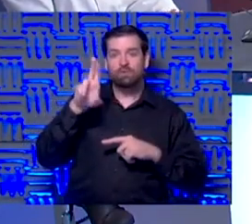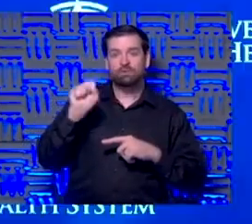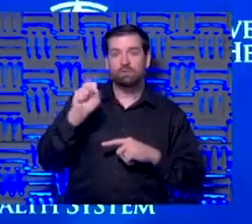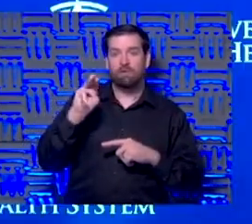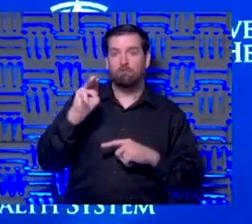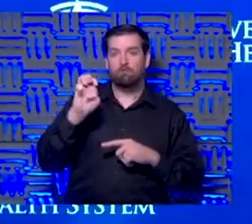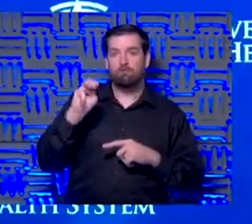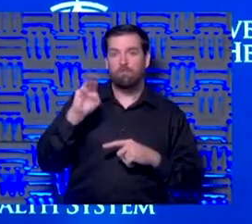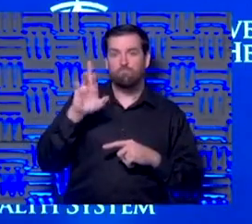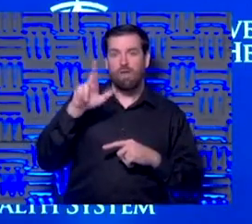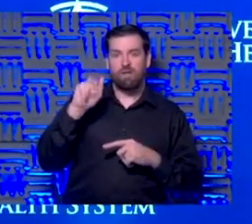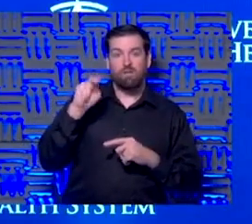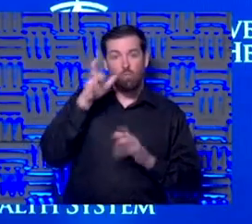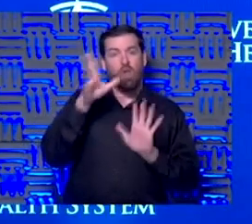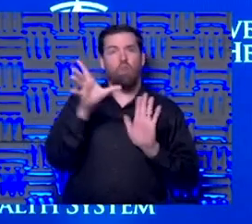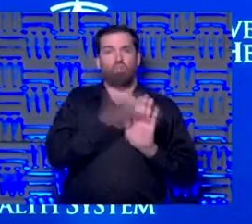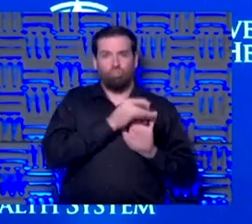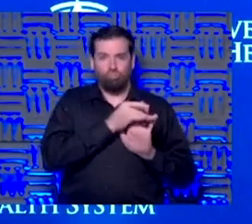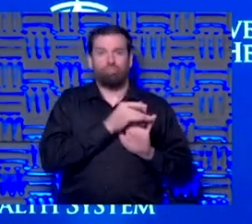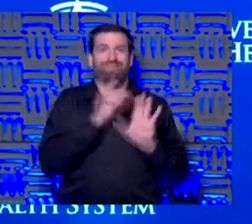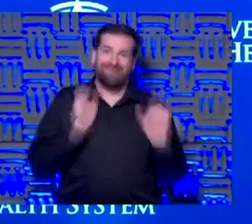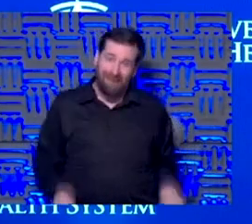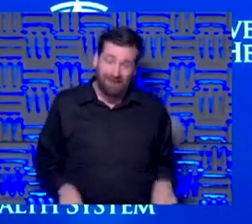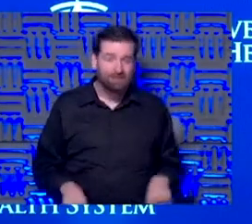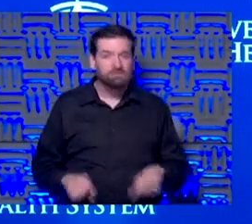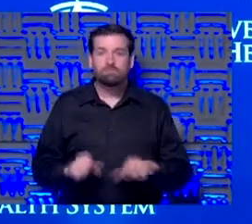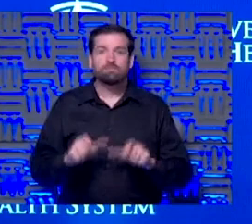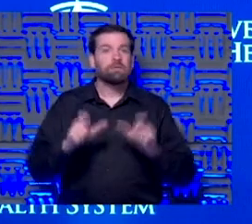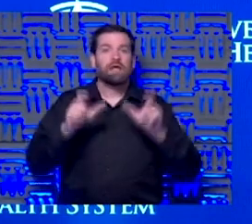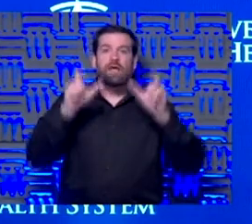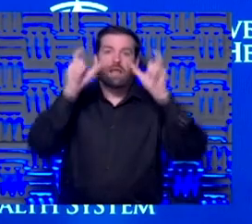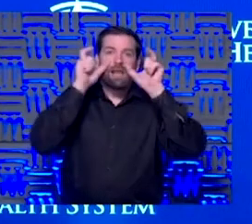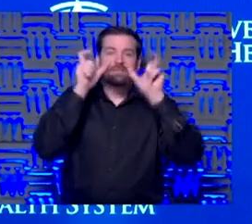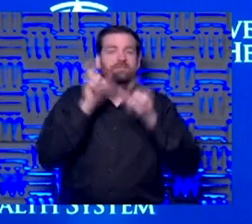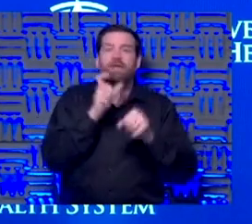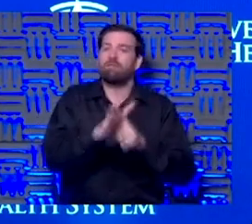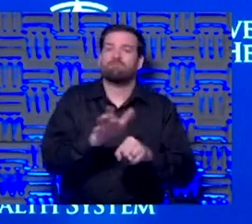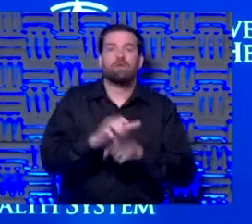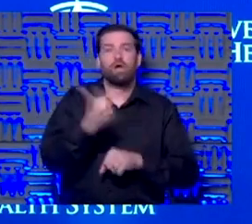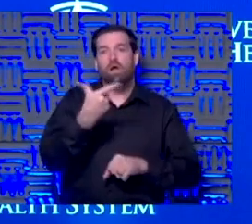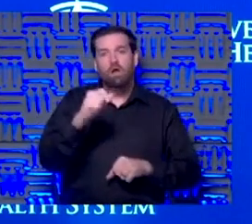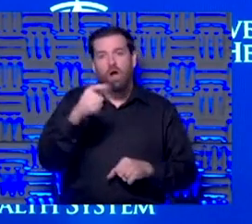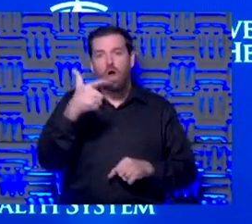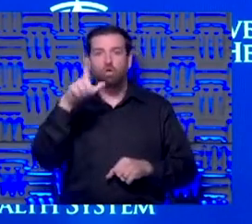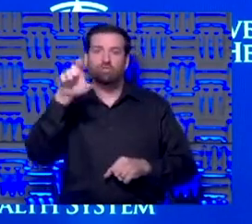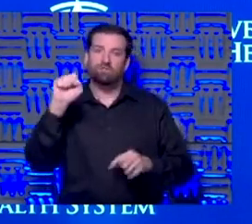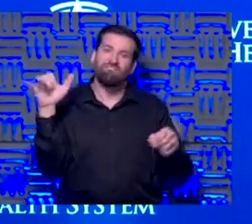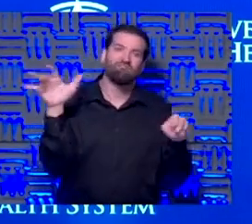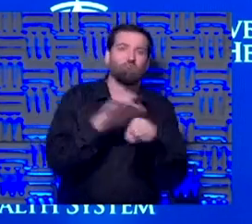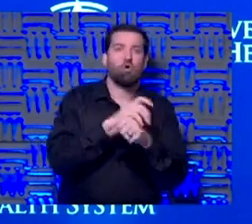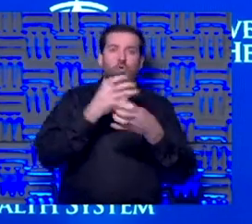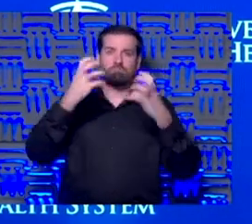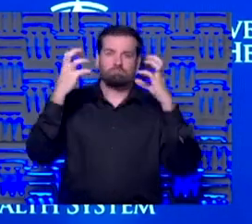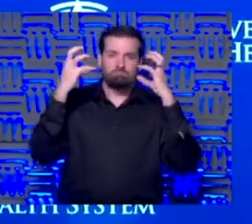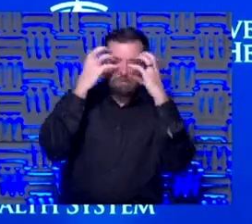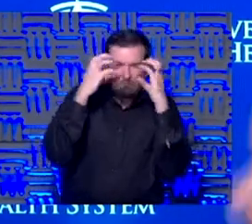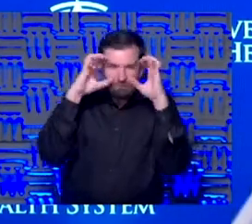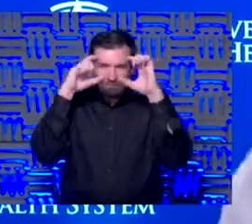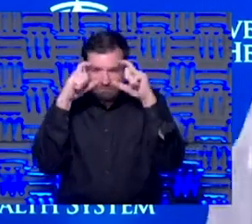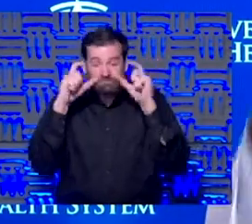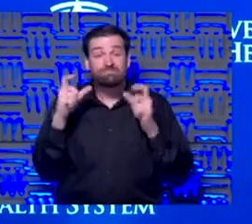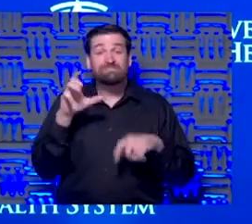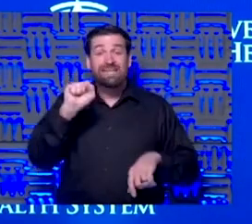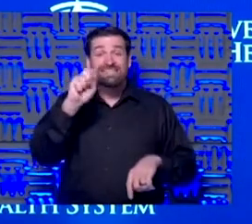and mm-hmm. you rub your hands. So you just wear goggles, not glasses. Glasses mm-hmm. are not enough. That's right. Wear the goggles. And, for any and yeah, if you have some